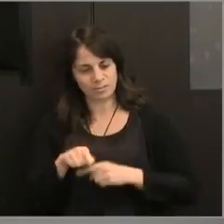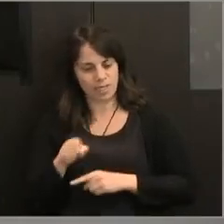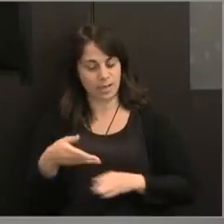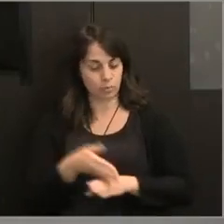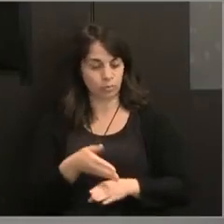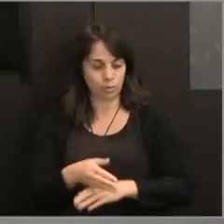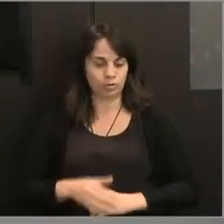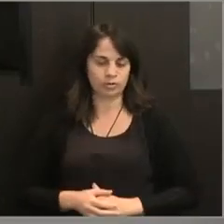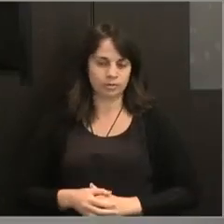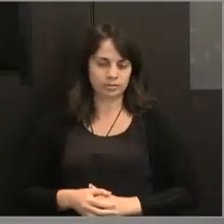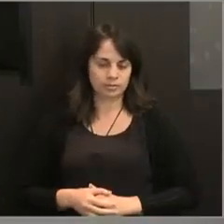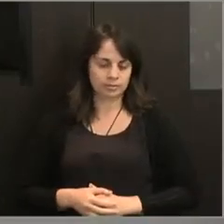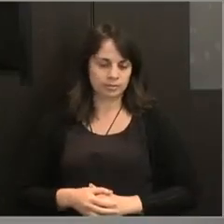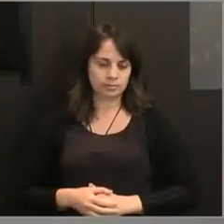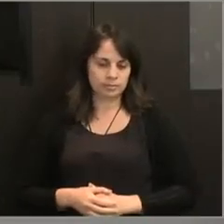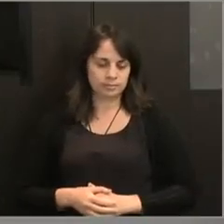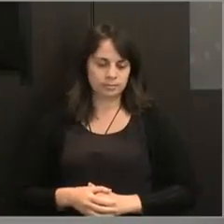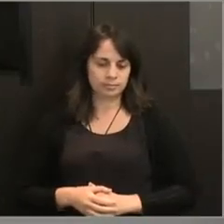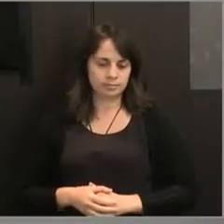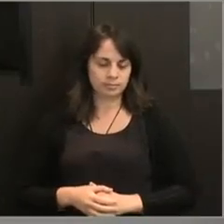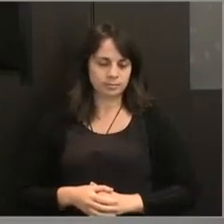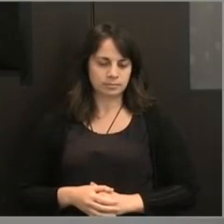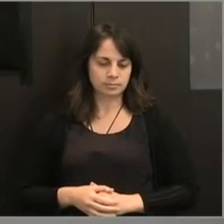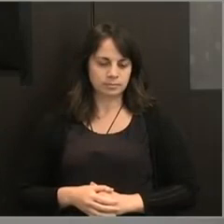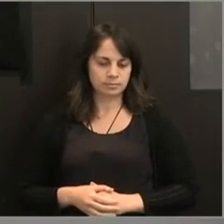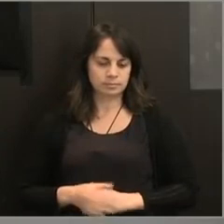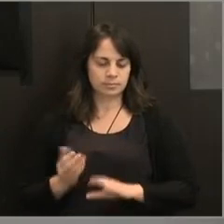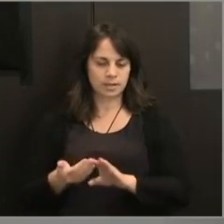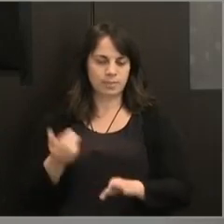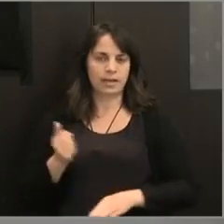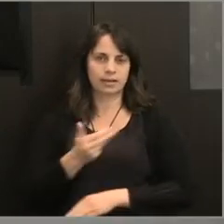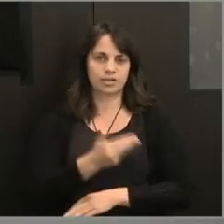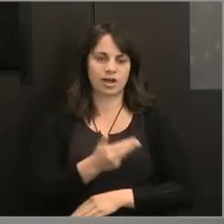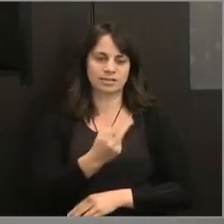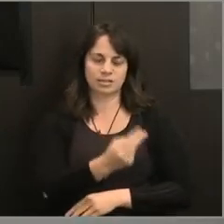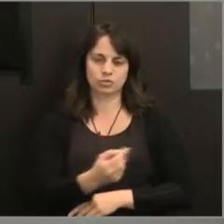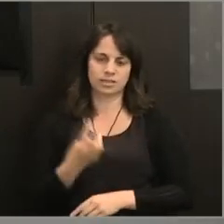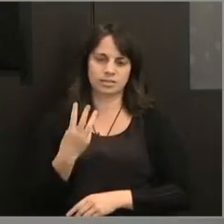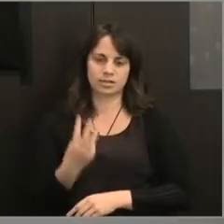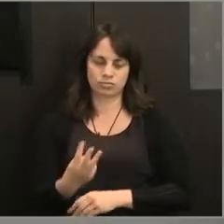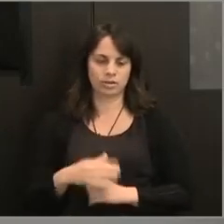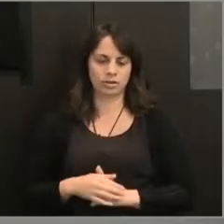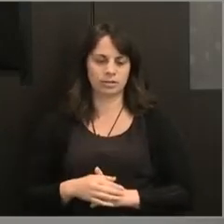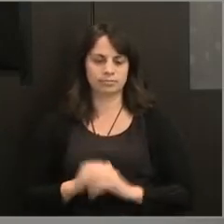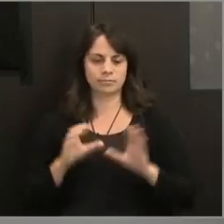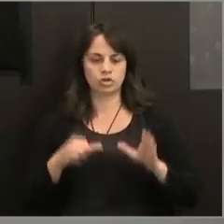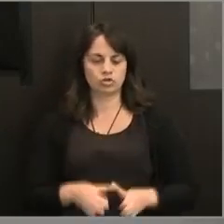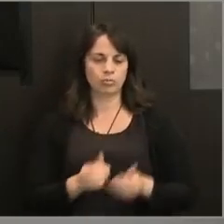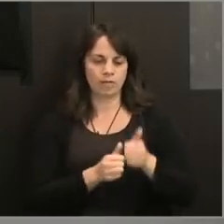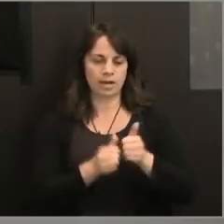There is a whakapapa. In 1923, a delegation of